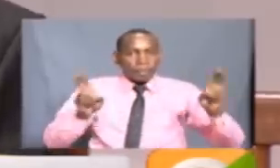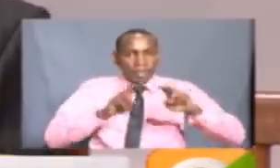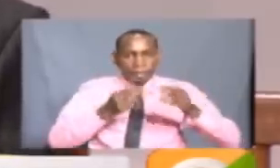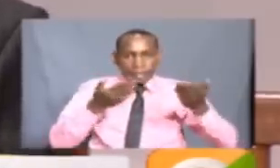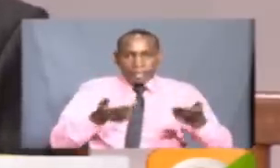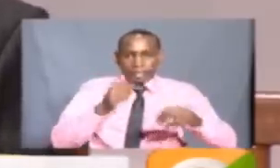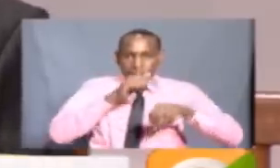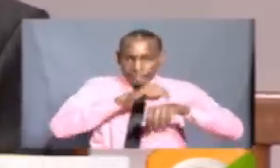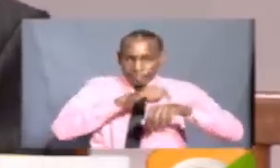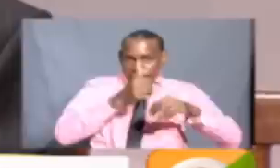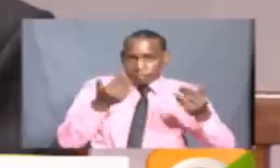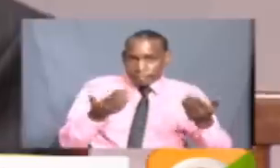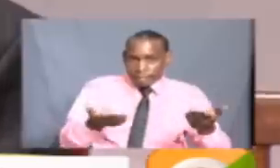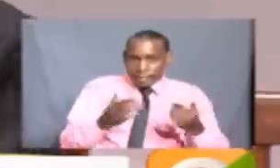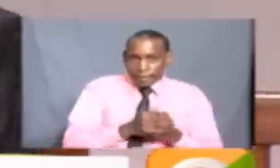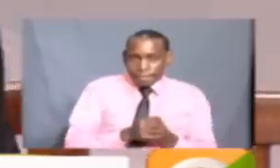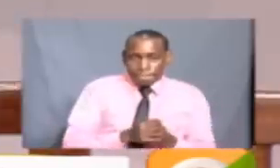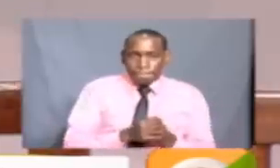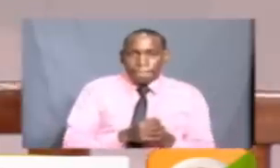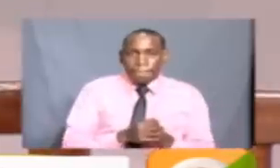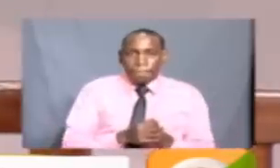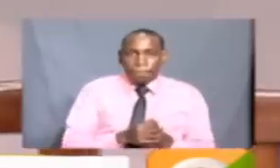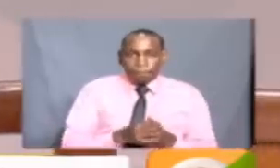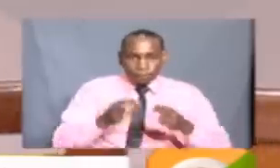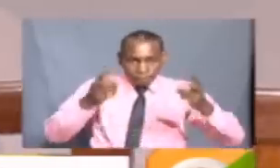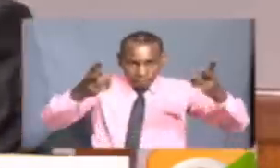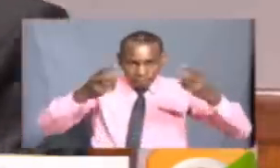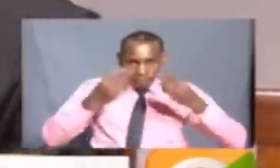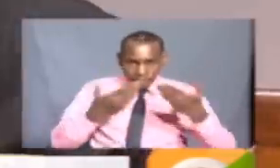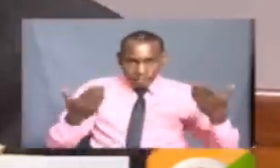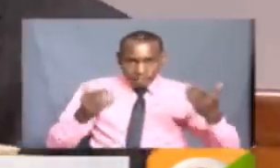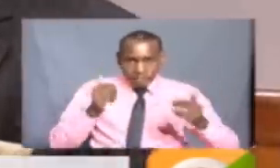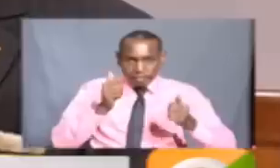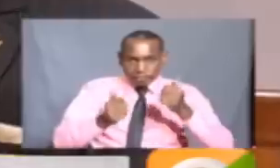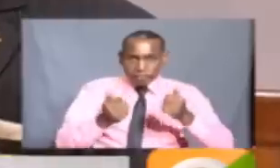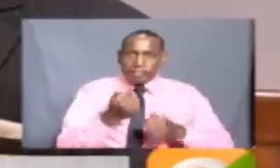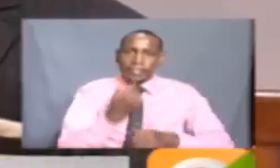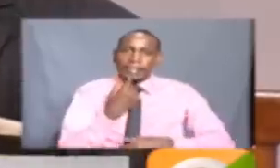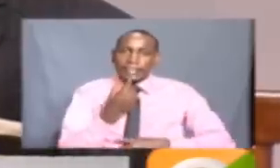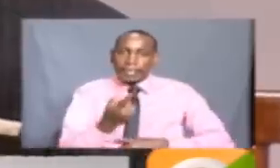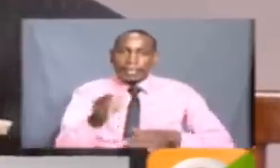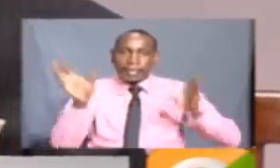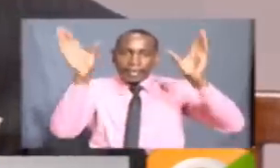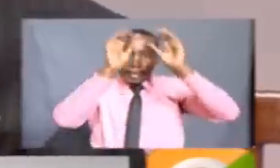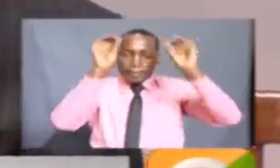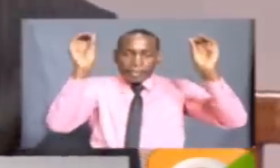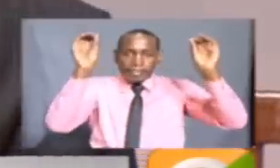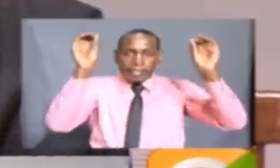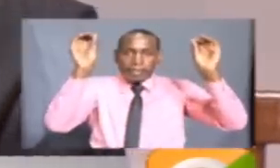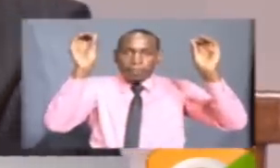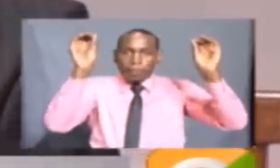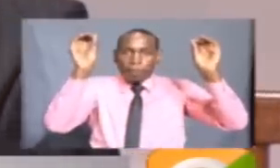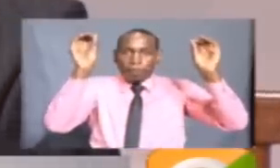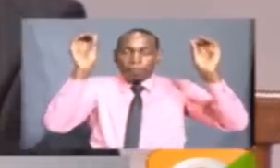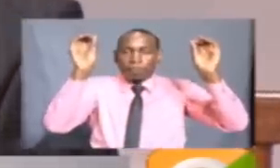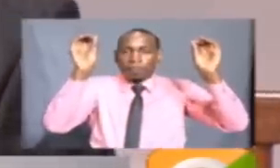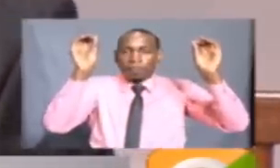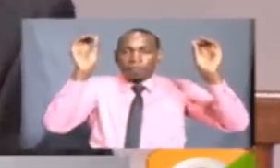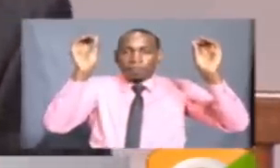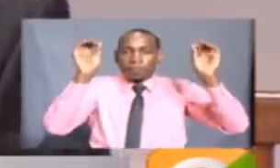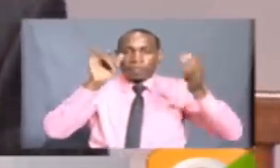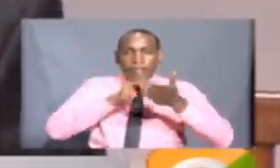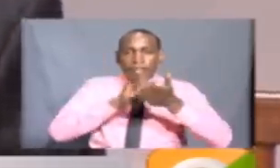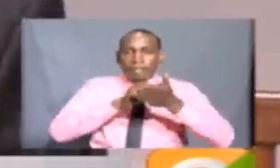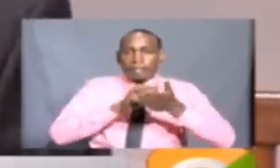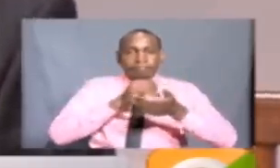time being, yes. Listen to the things that we are telling. When we tell the president what you are doing